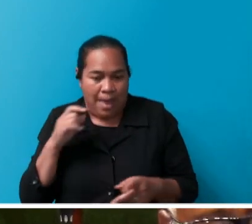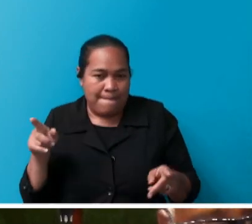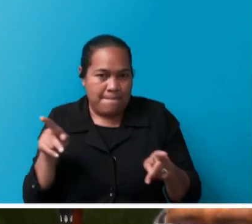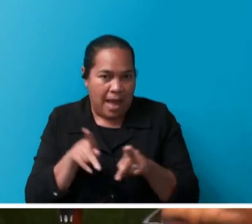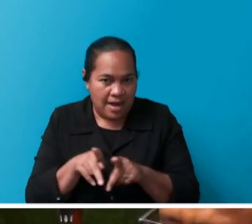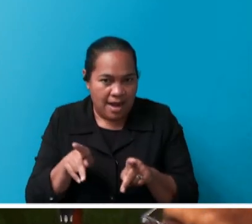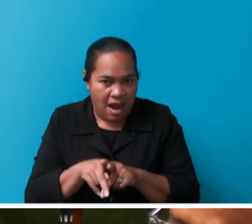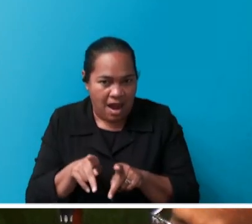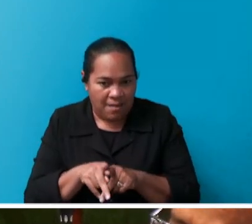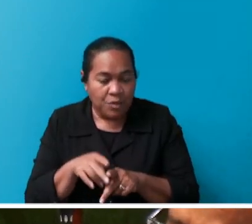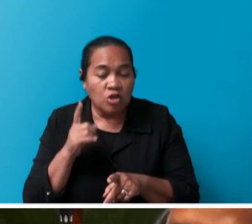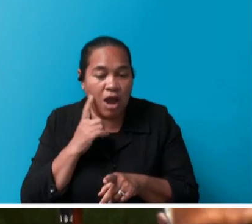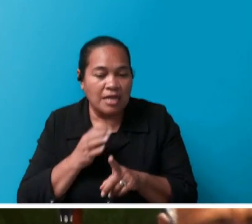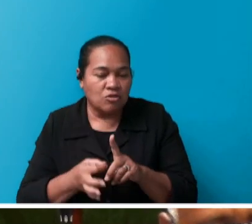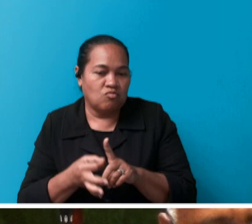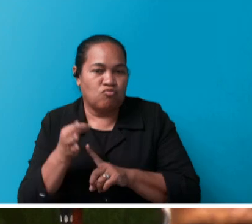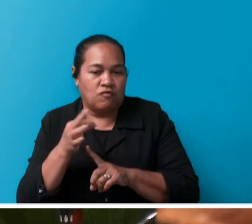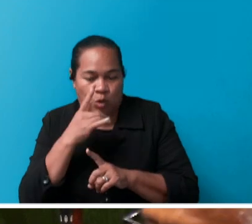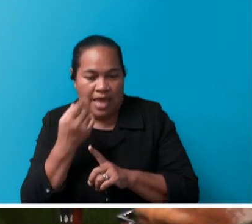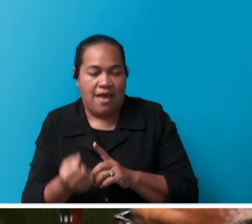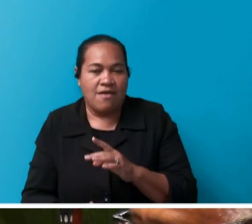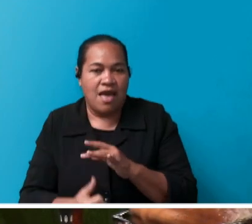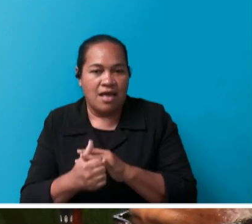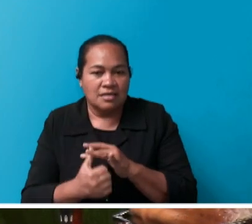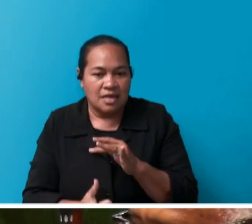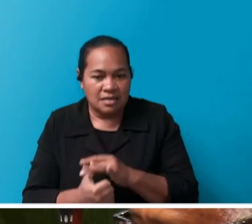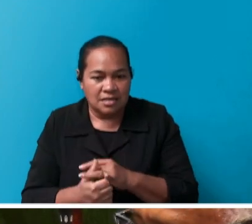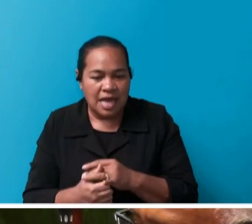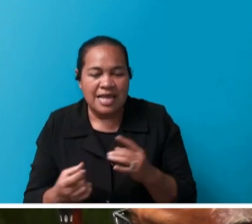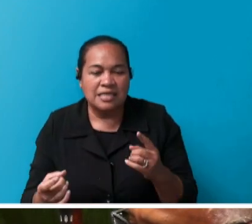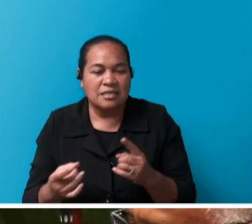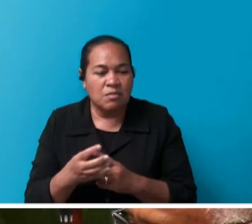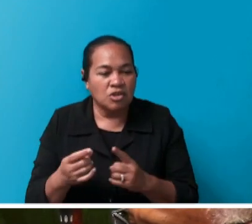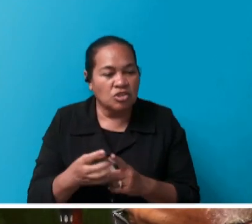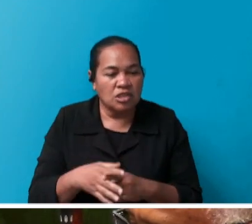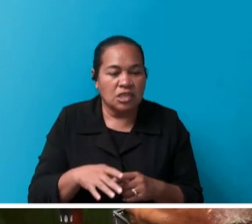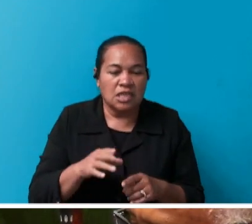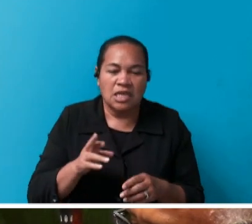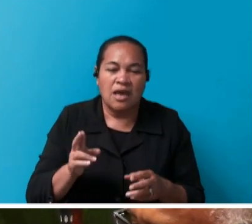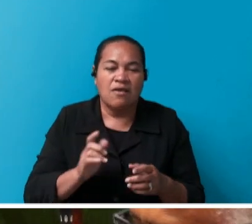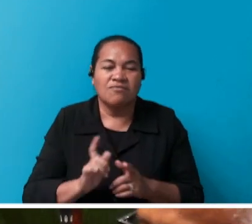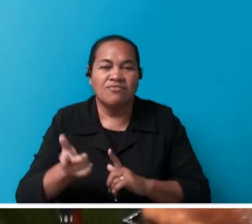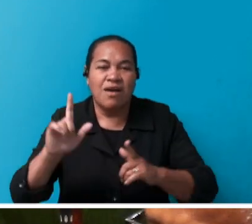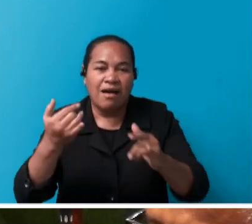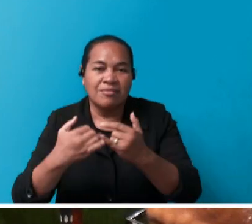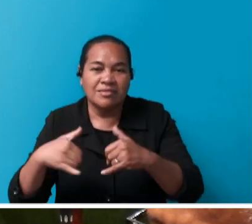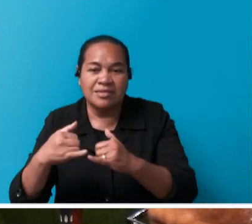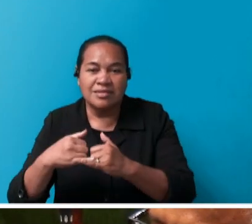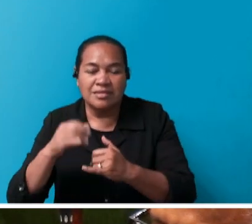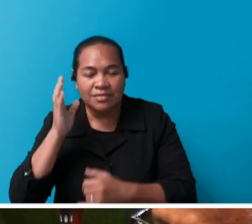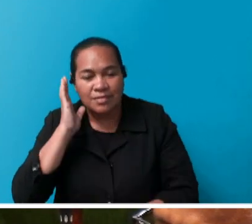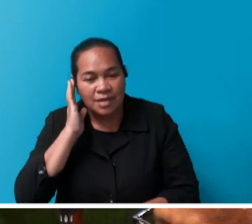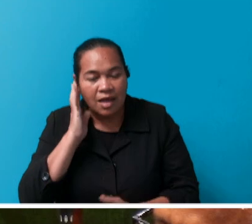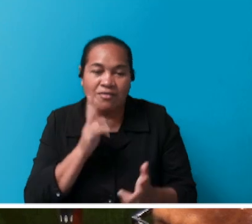improve access to digital health in our rural and maritime health facilities, Mr. Speaker. In